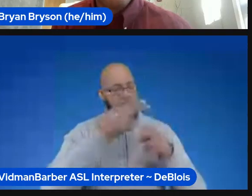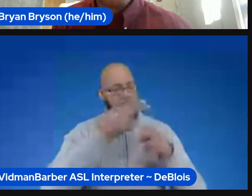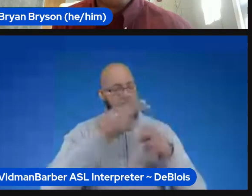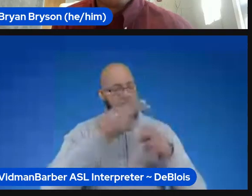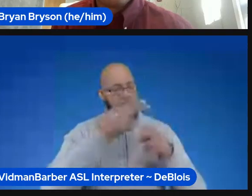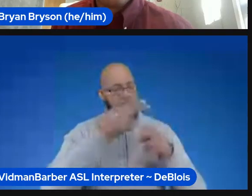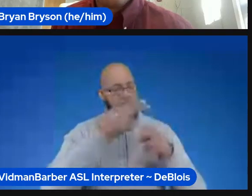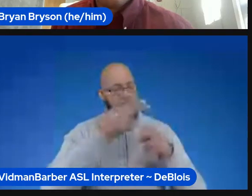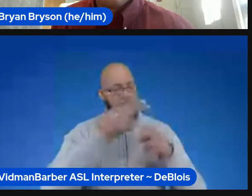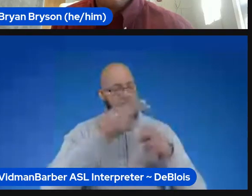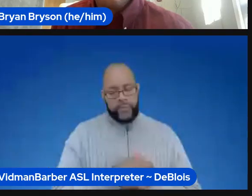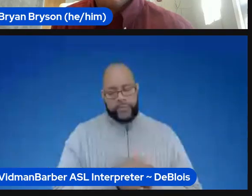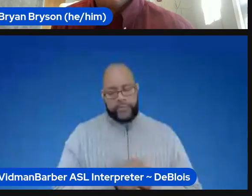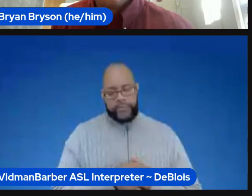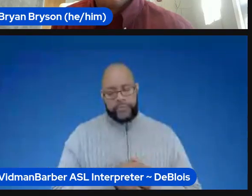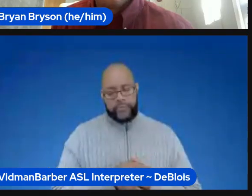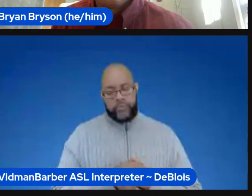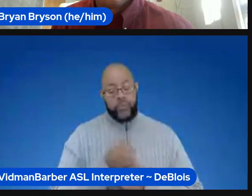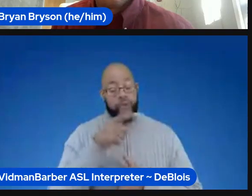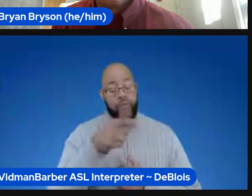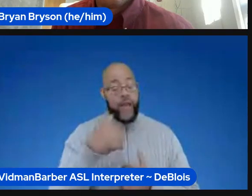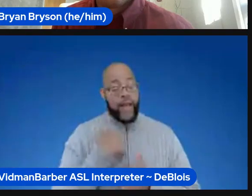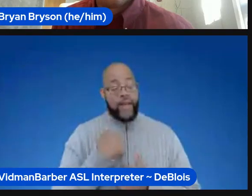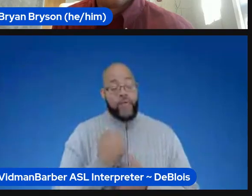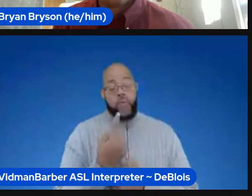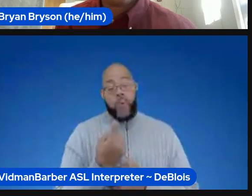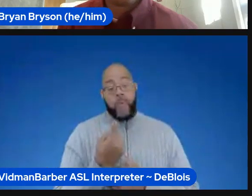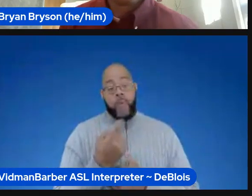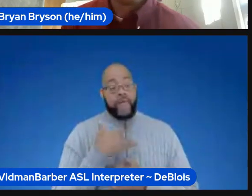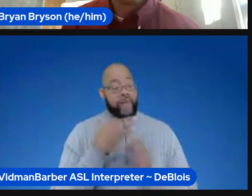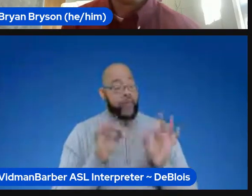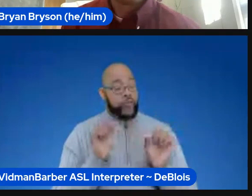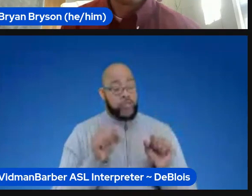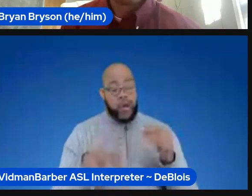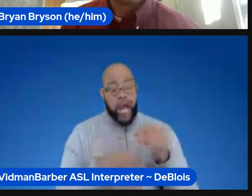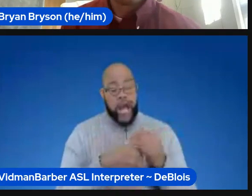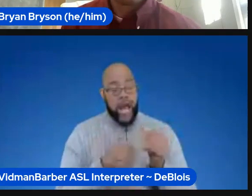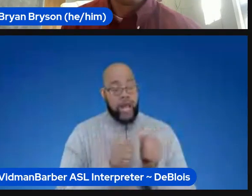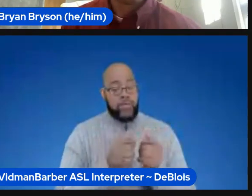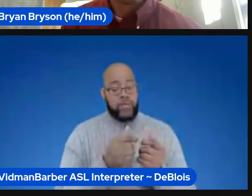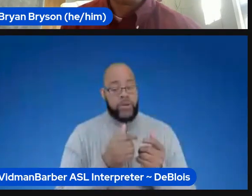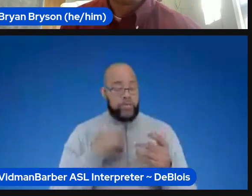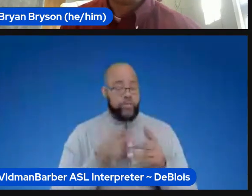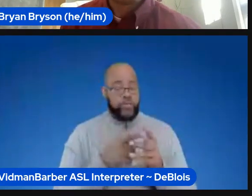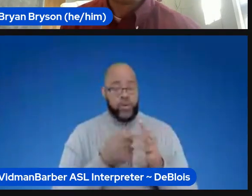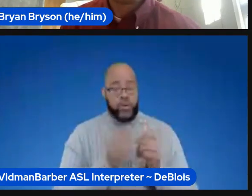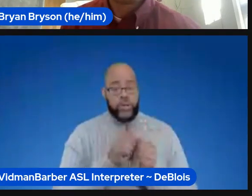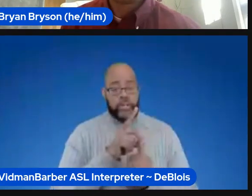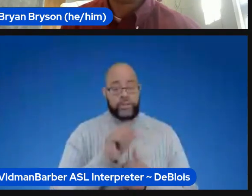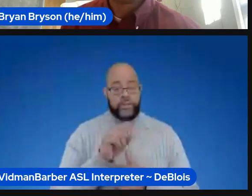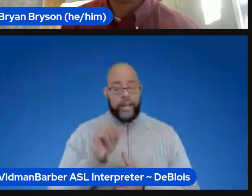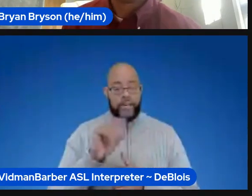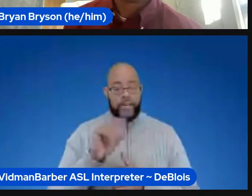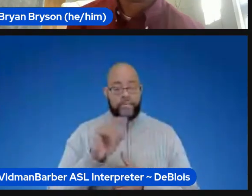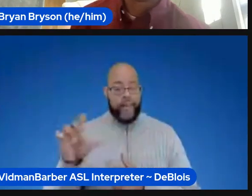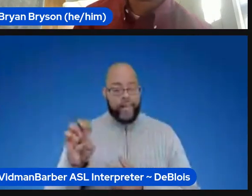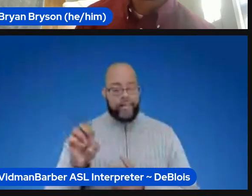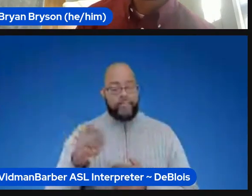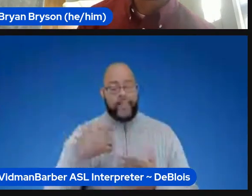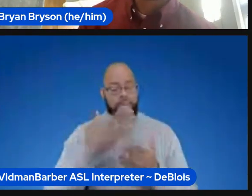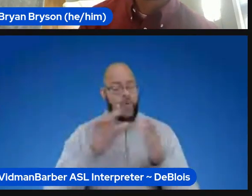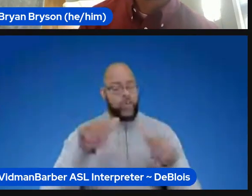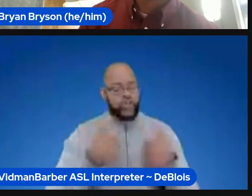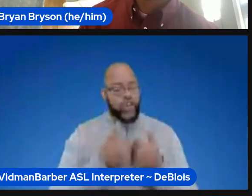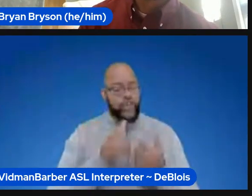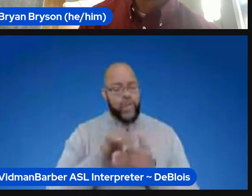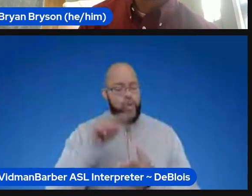here. So if you have one more, feel free to add, but I'll start with Danielle. Is there particular challenges that you've